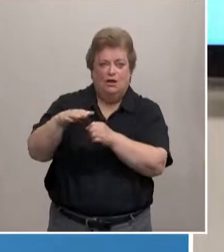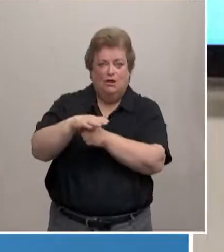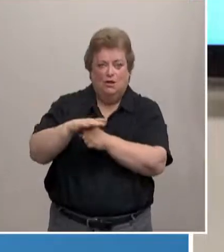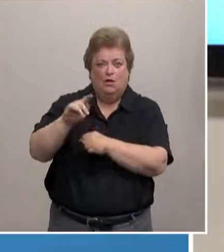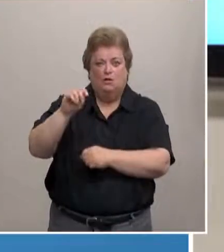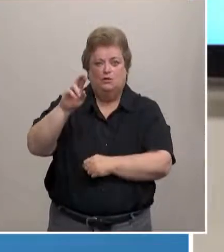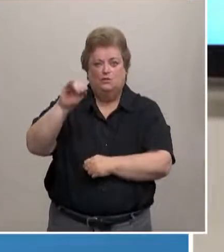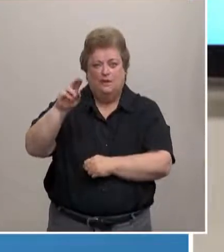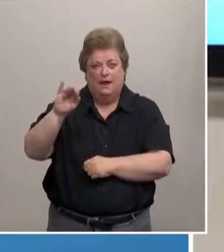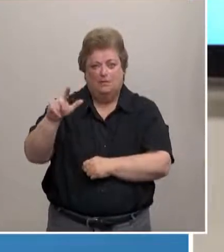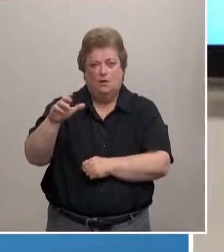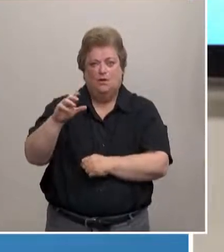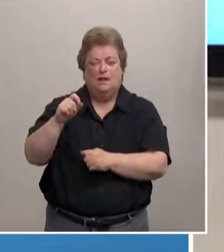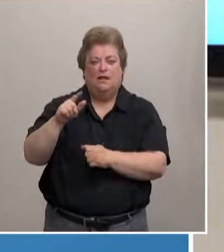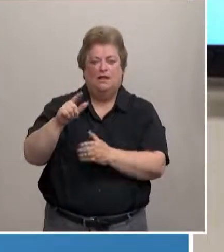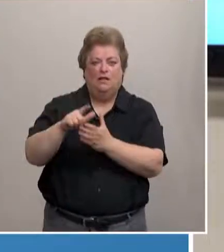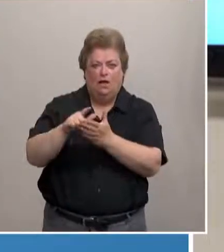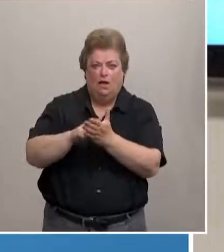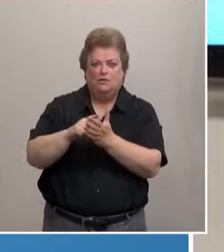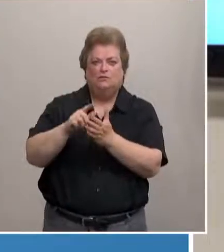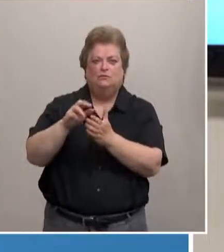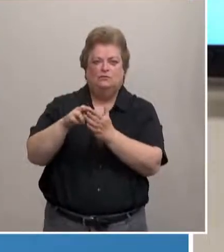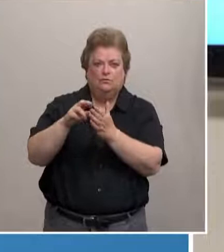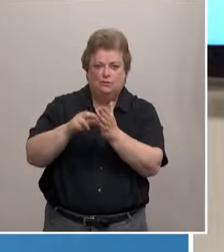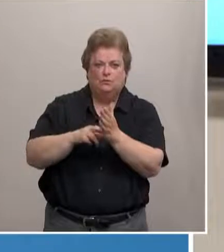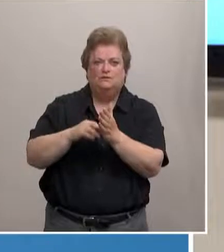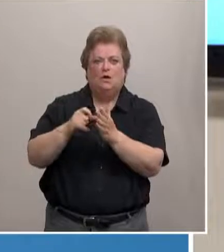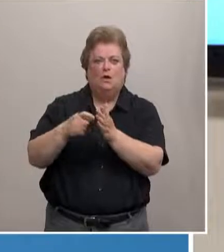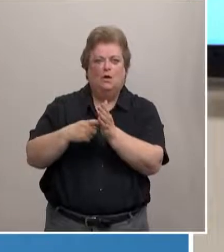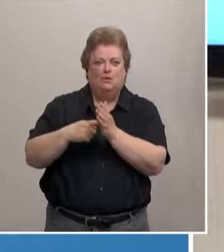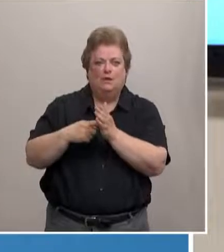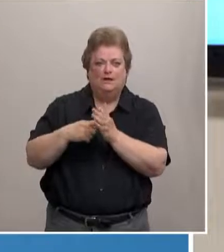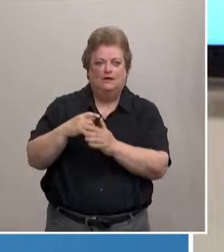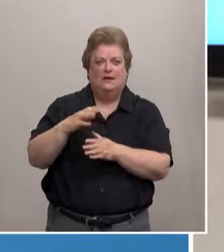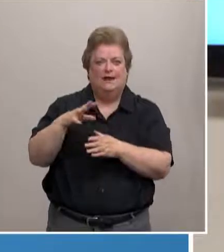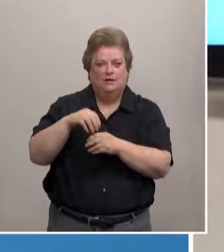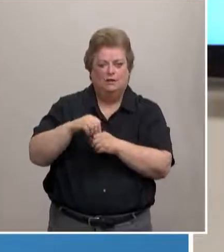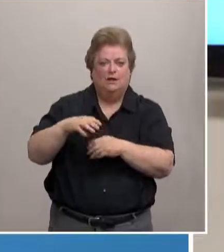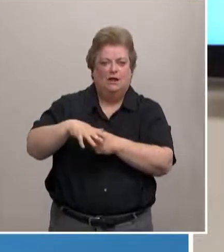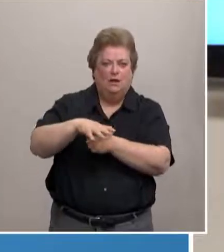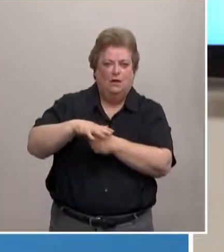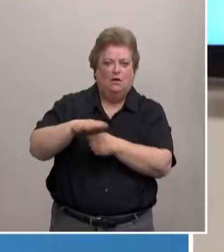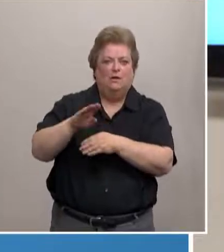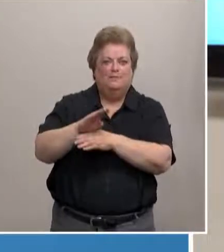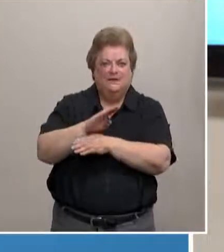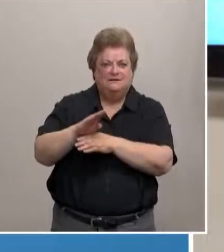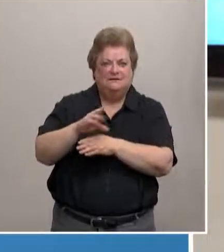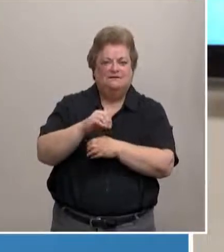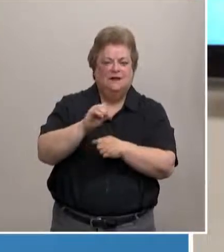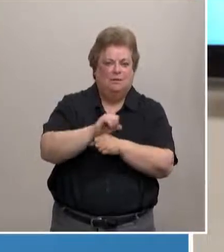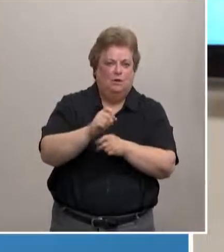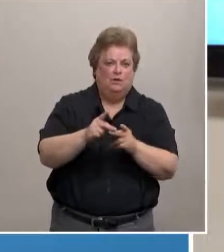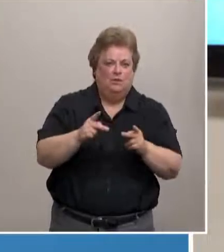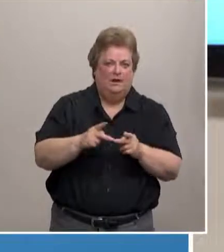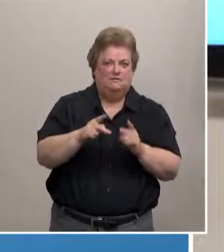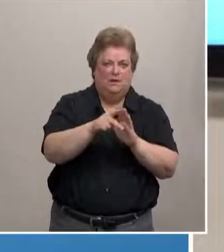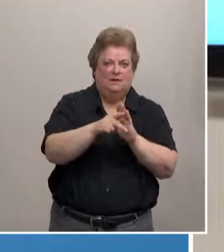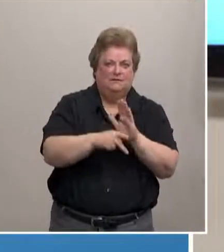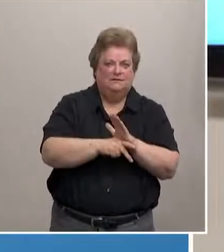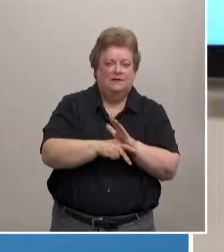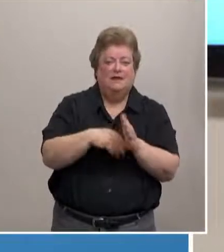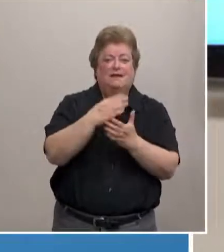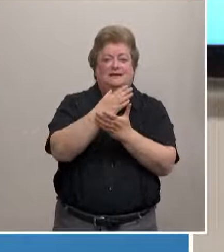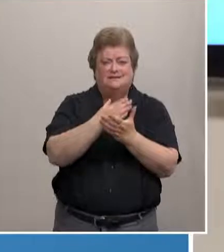territorial laws, rules, and regulations, including local businesses and workplace policies.